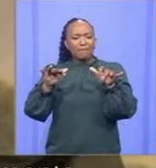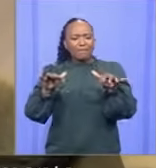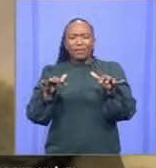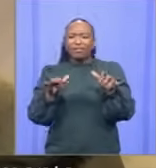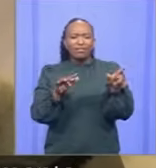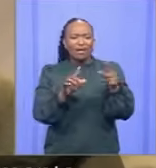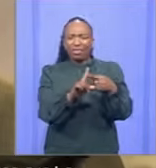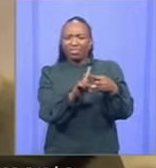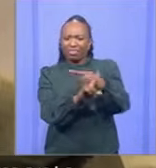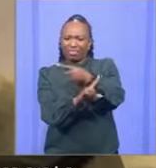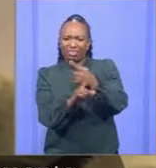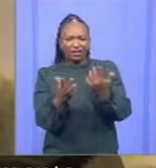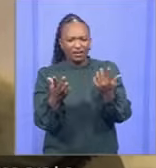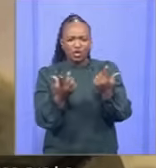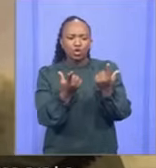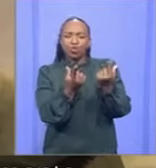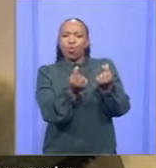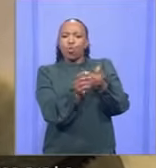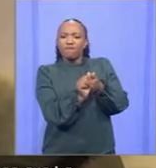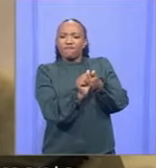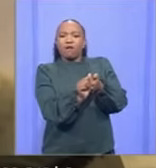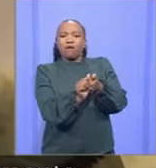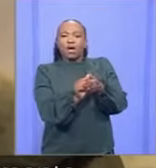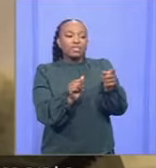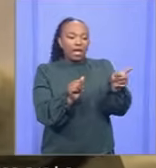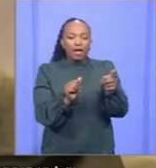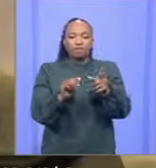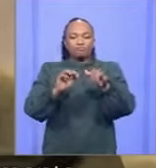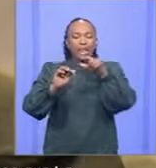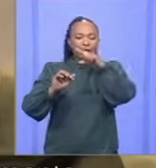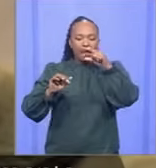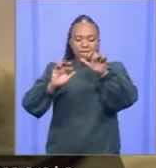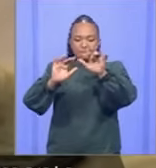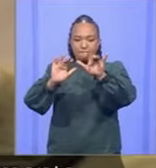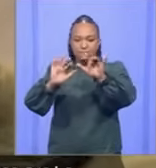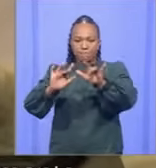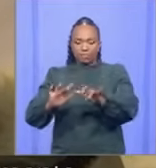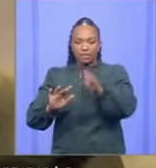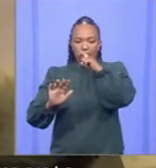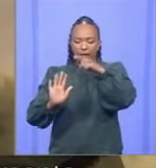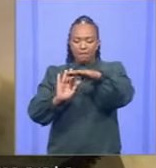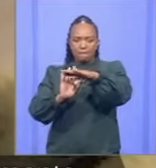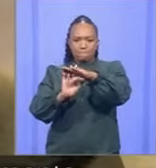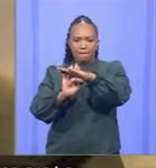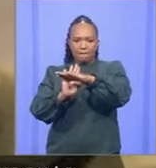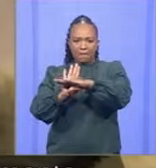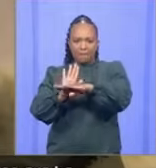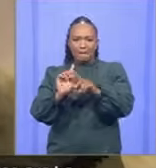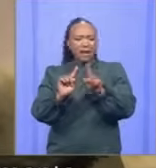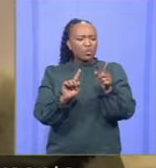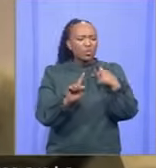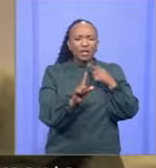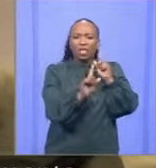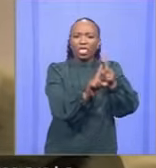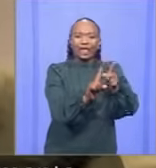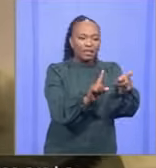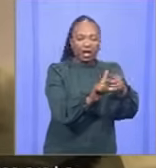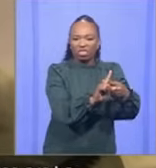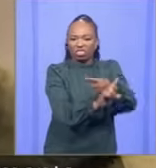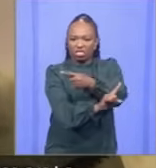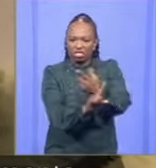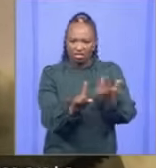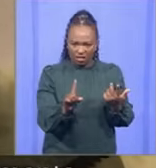things. And they went and captured names in that list that were not reflective of the instructions that were given to them. Now,